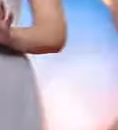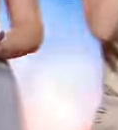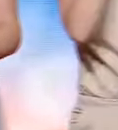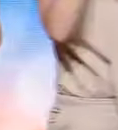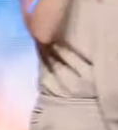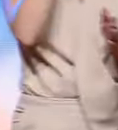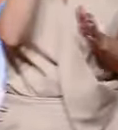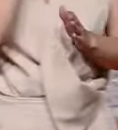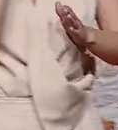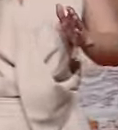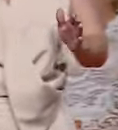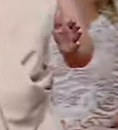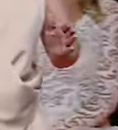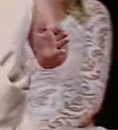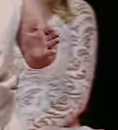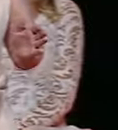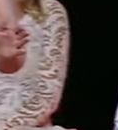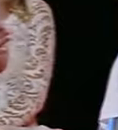I wanna know what love